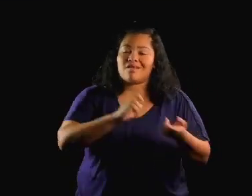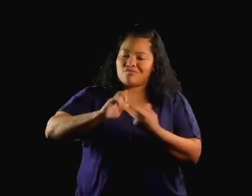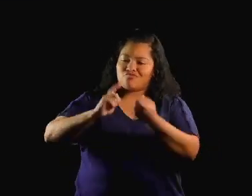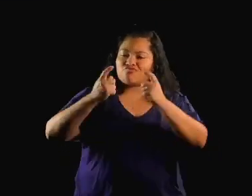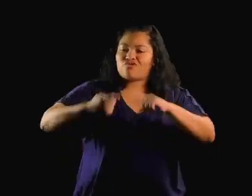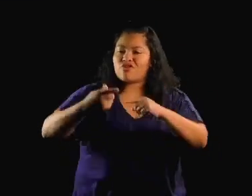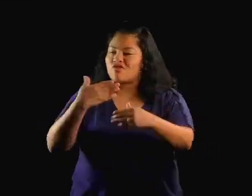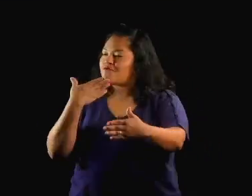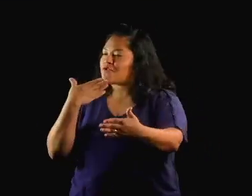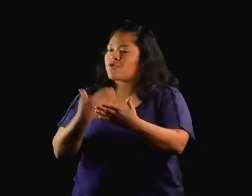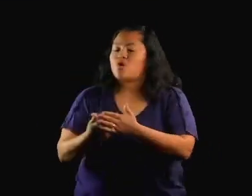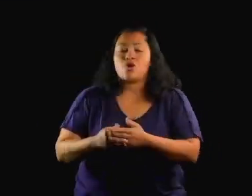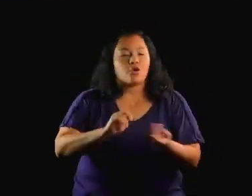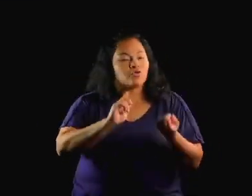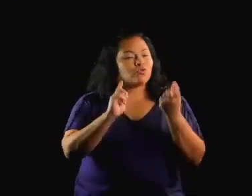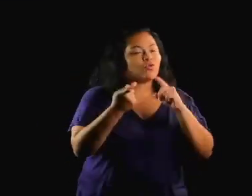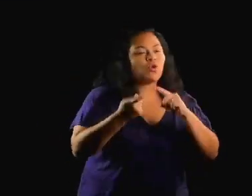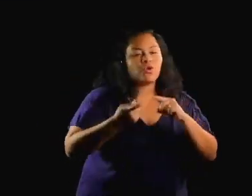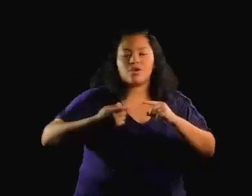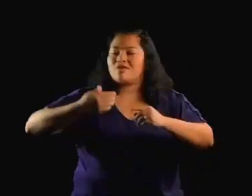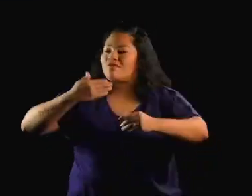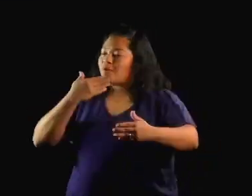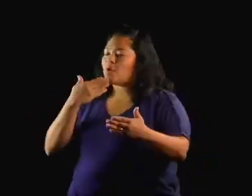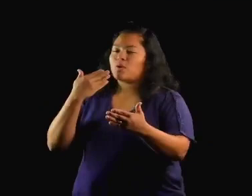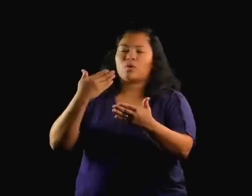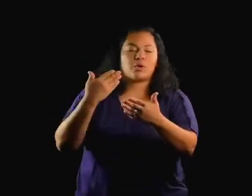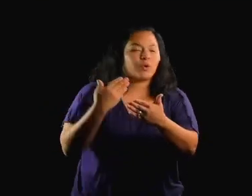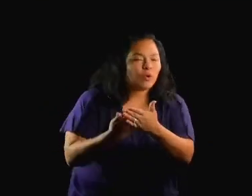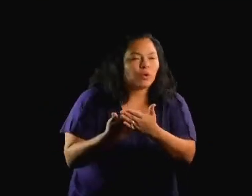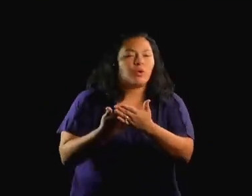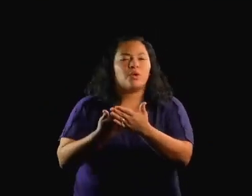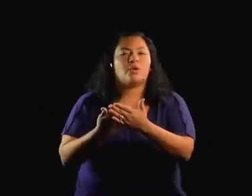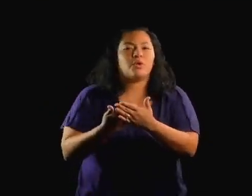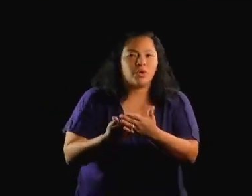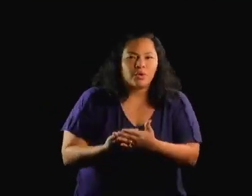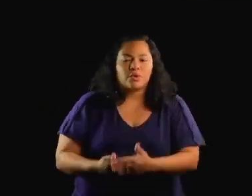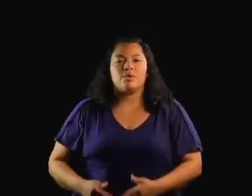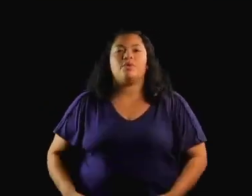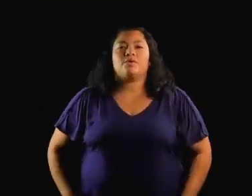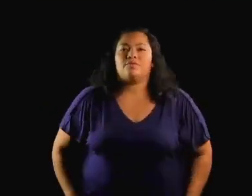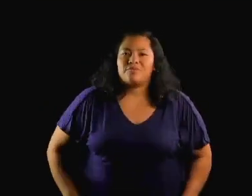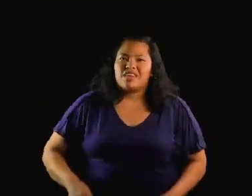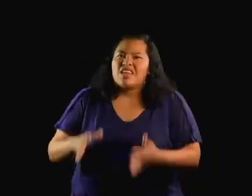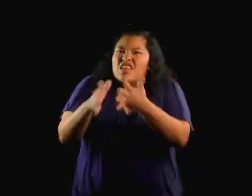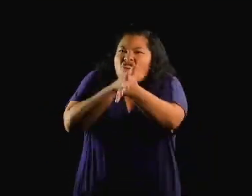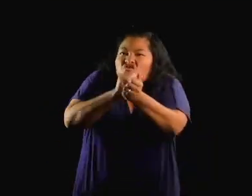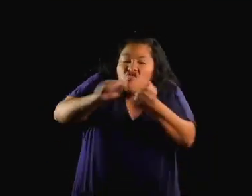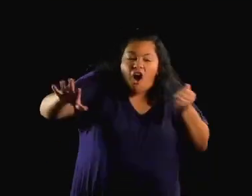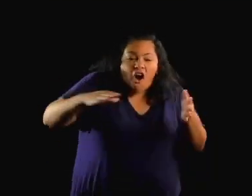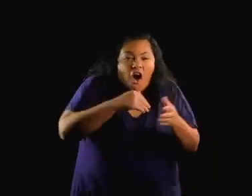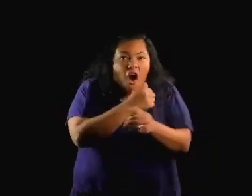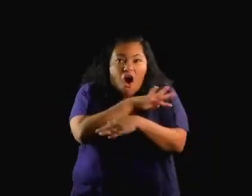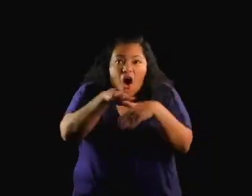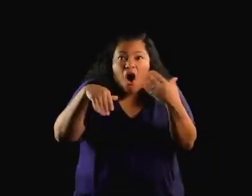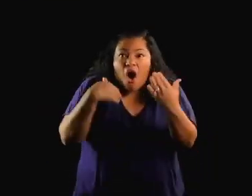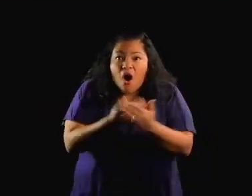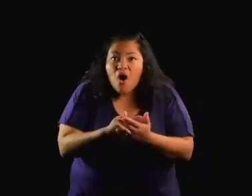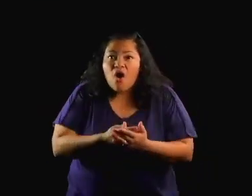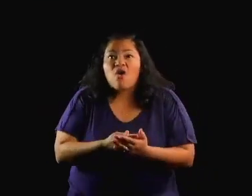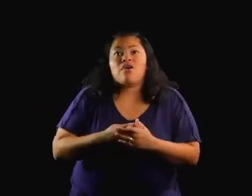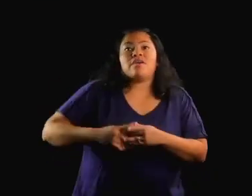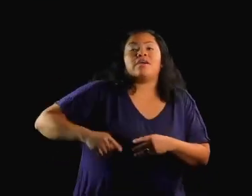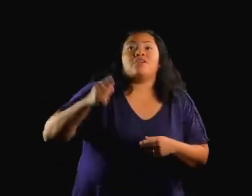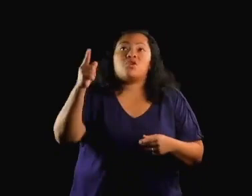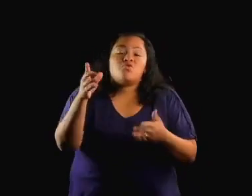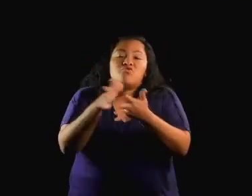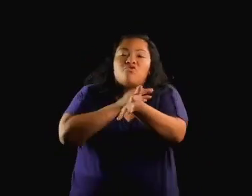for good. You turn it for good. Take it all, my God. You take